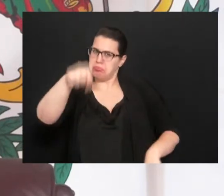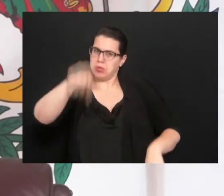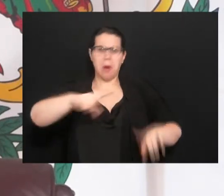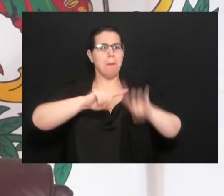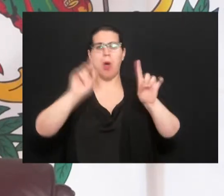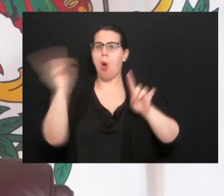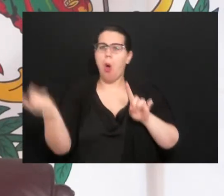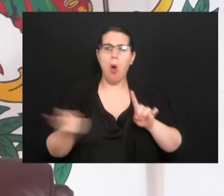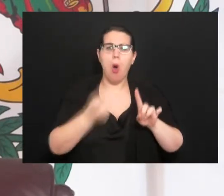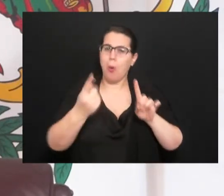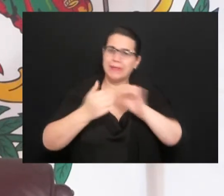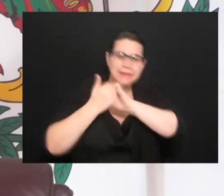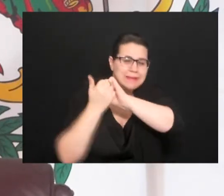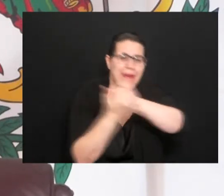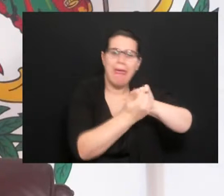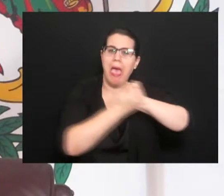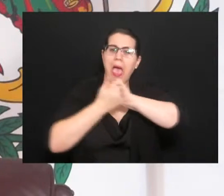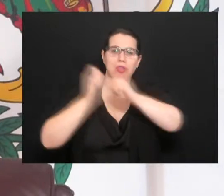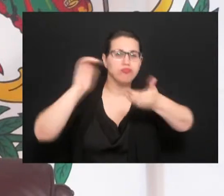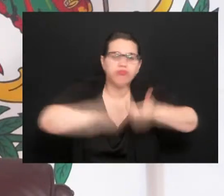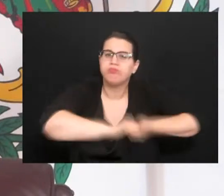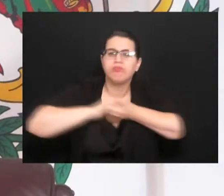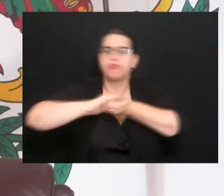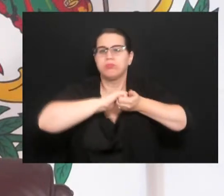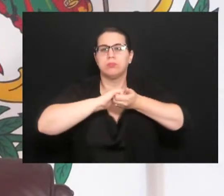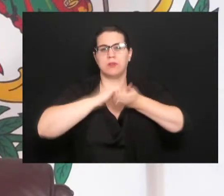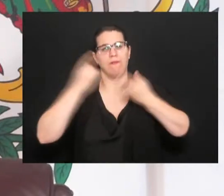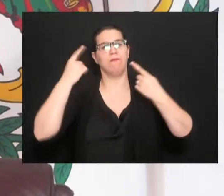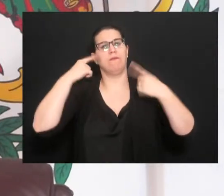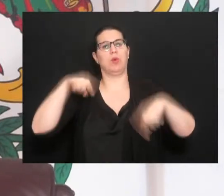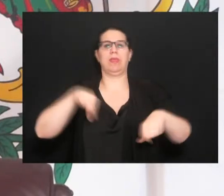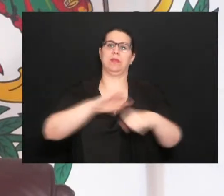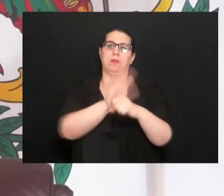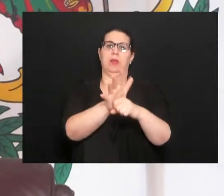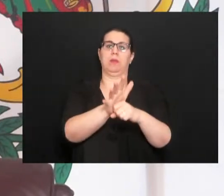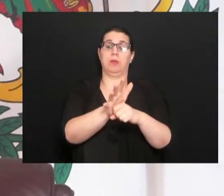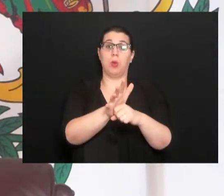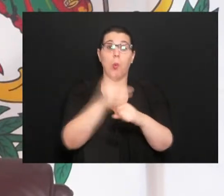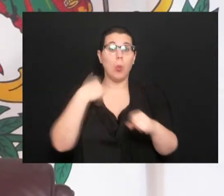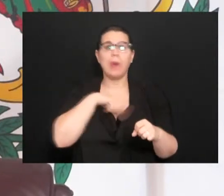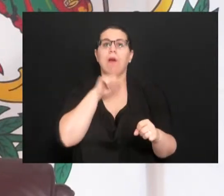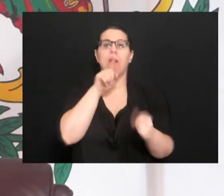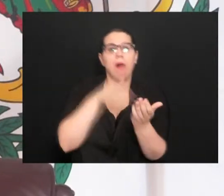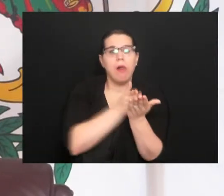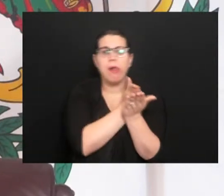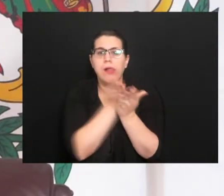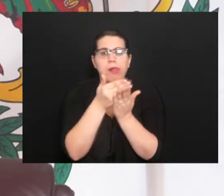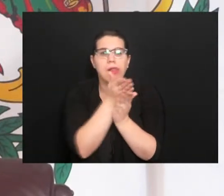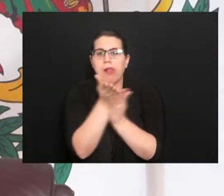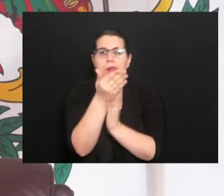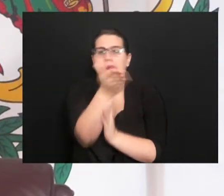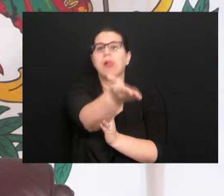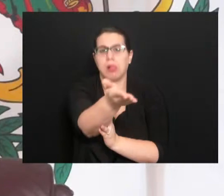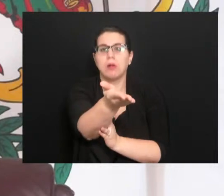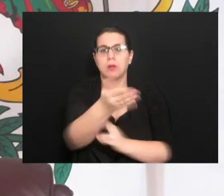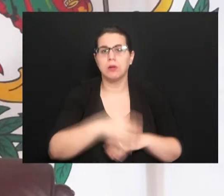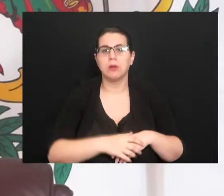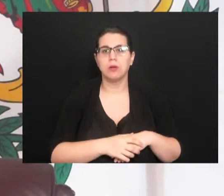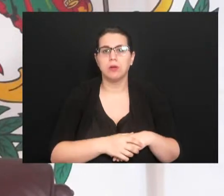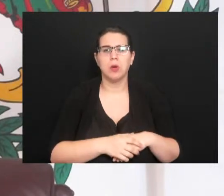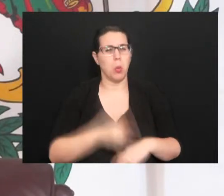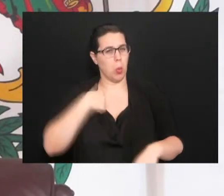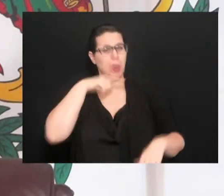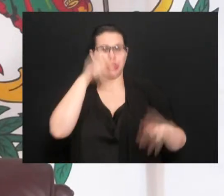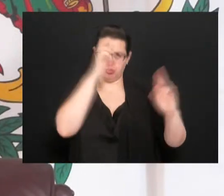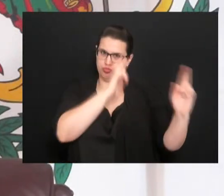the rope together in this pandemic. We're getting through it. We should absolutely be respectful of freedoms.